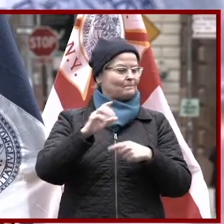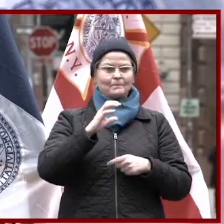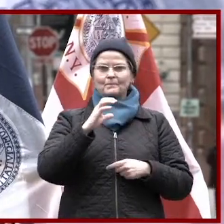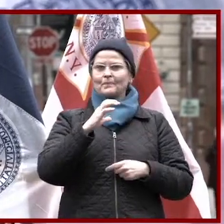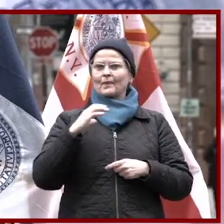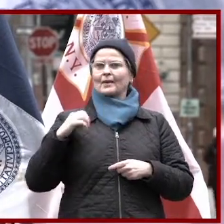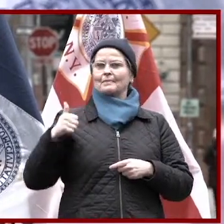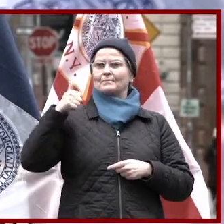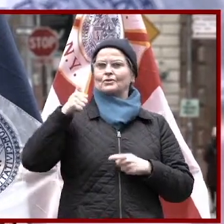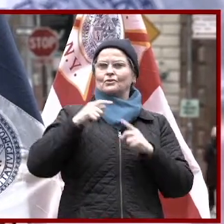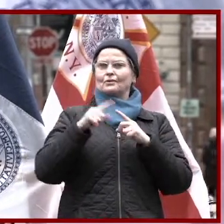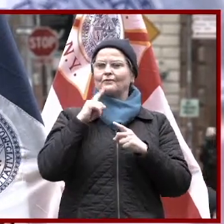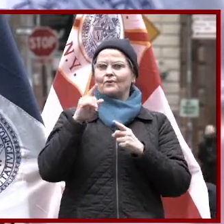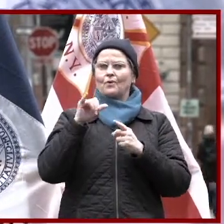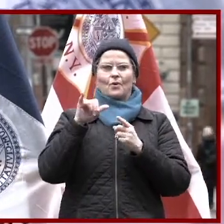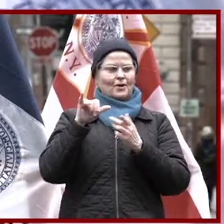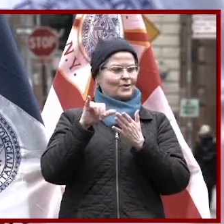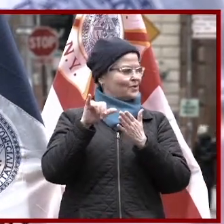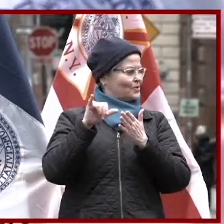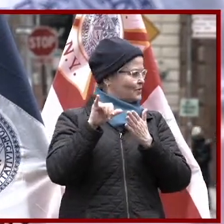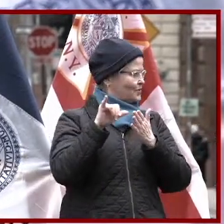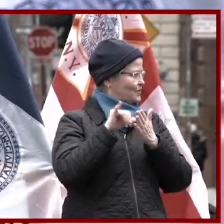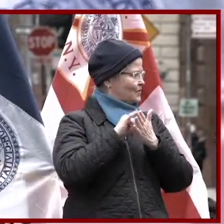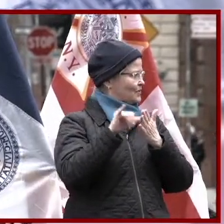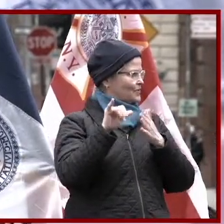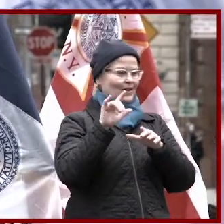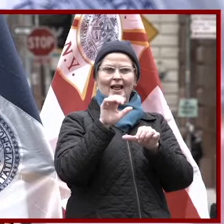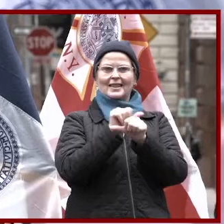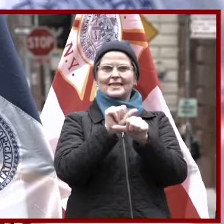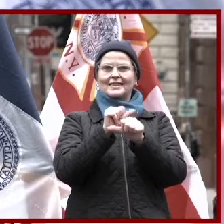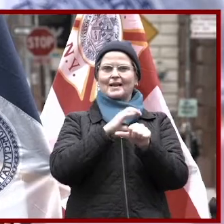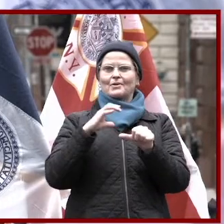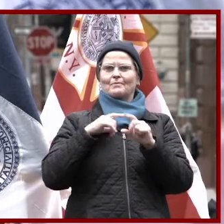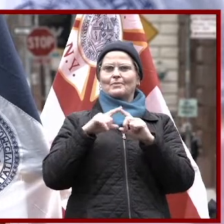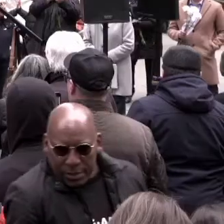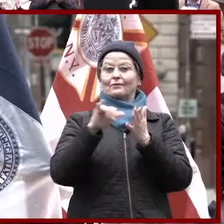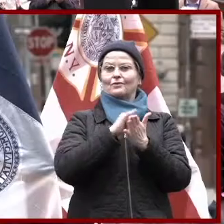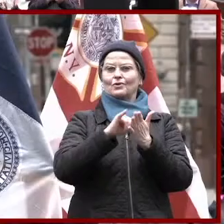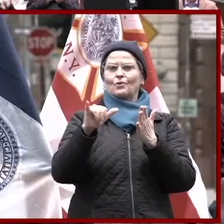of the State of New York, Roberta Reardon. Give her a round of applause, please. Yes, sir.